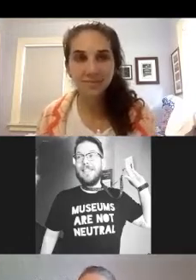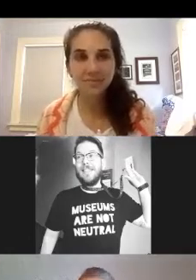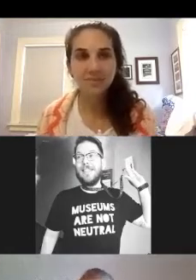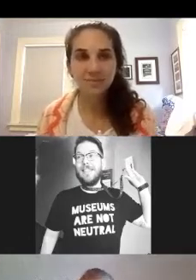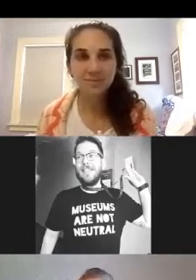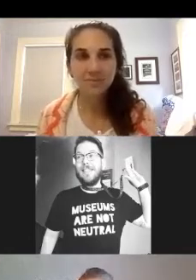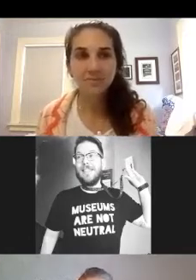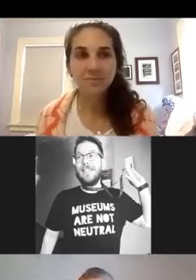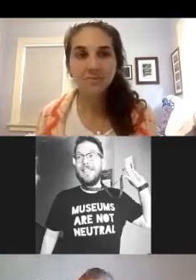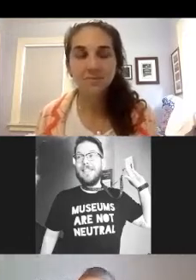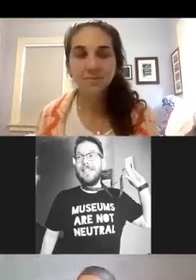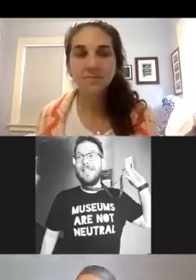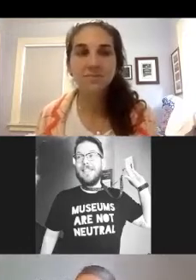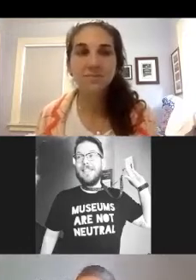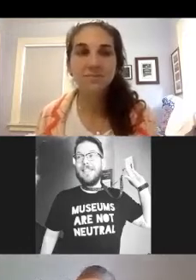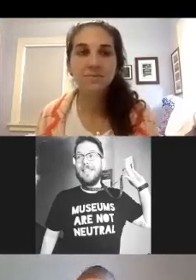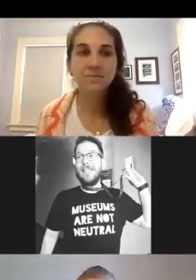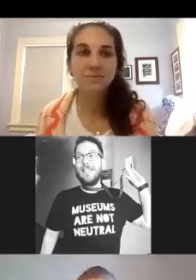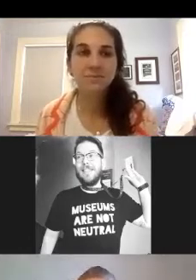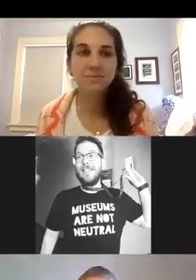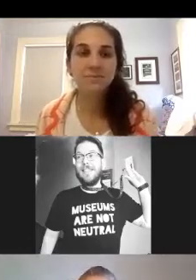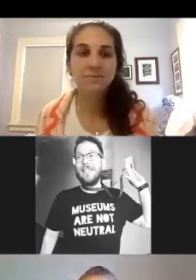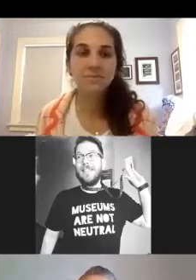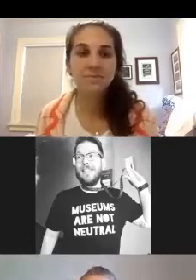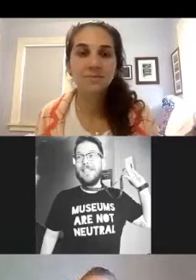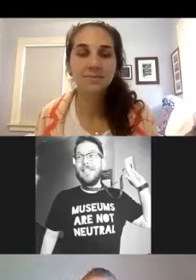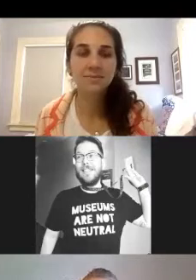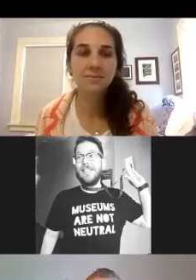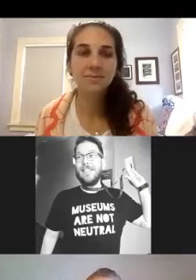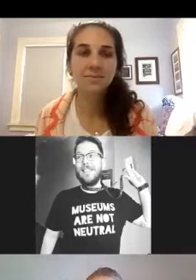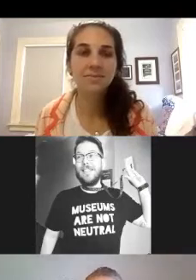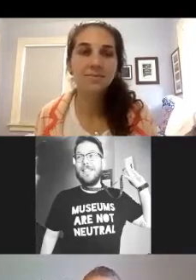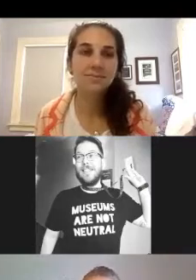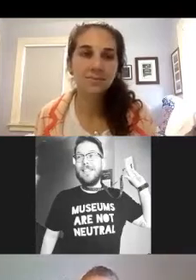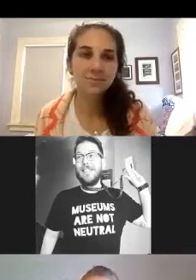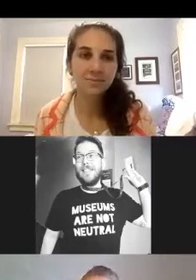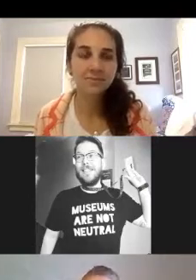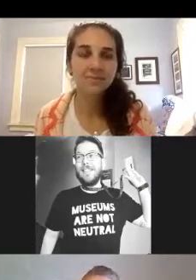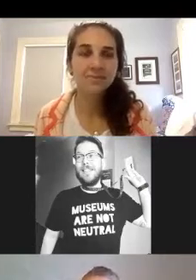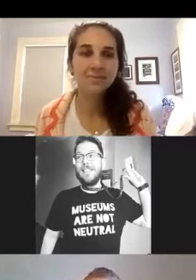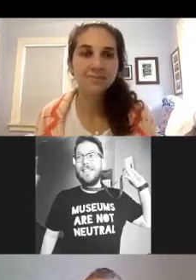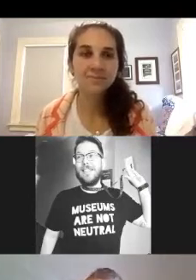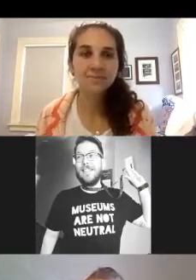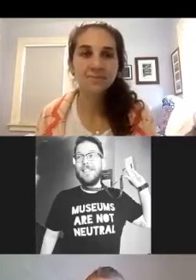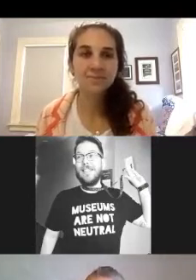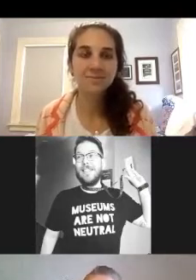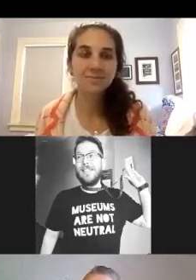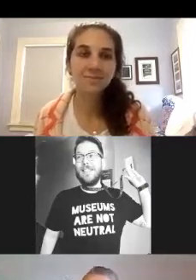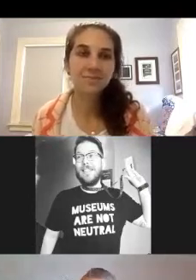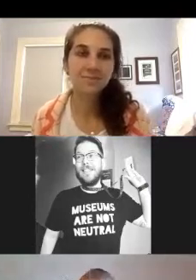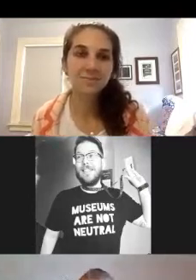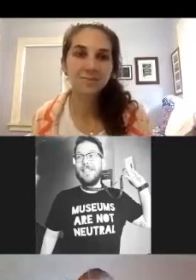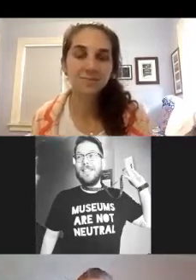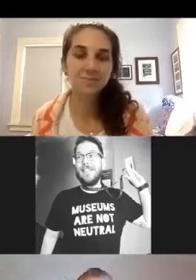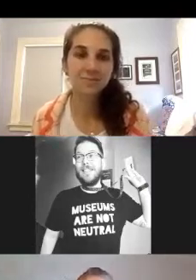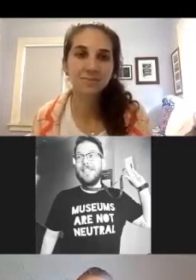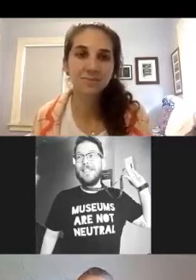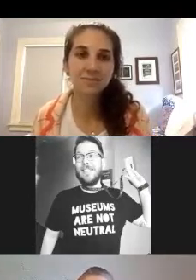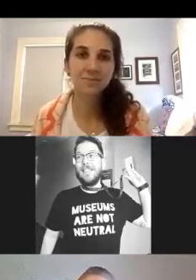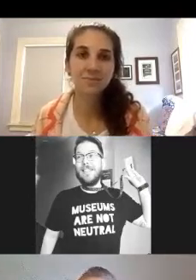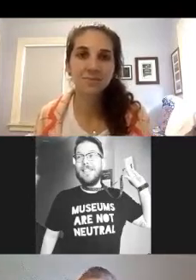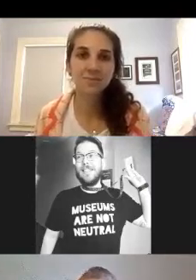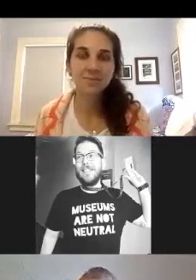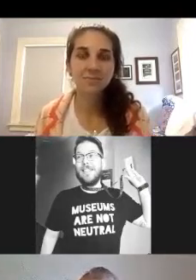we slowed them down, or slowed our visitors down, and we facilitated that moment, that it related to the visitors' questions, to